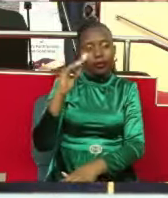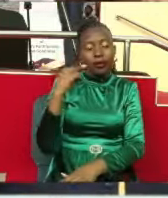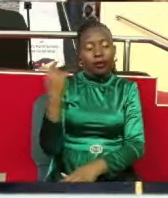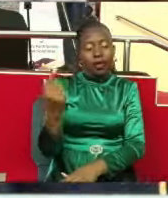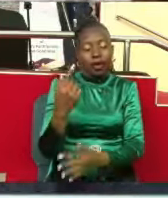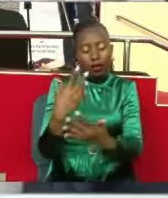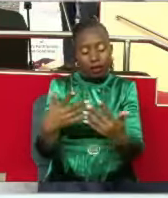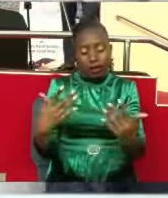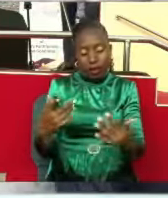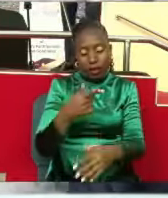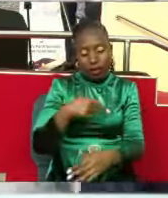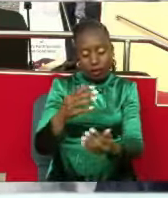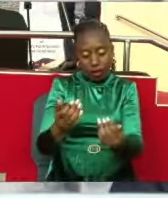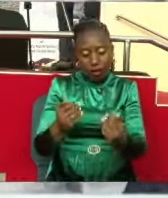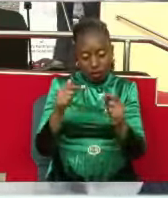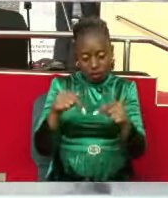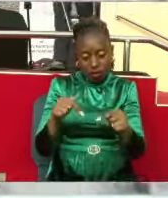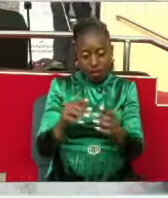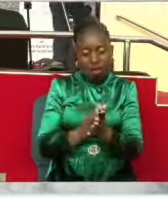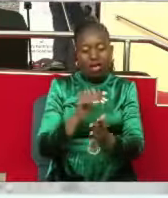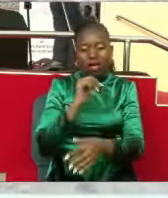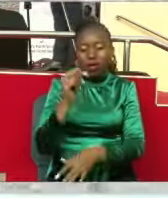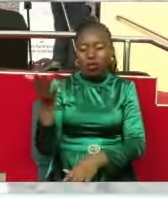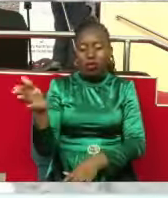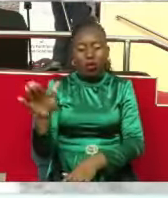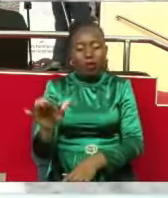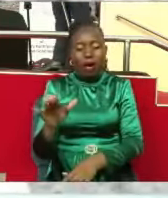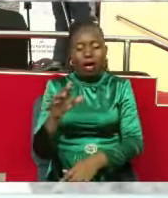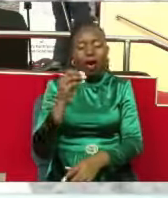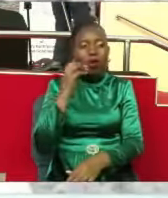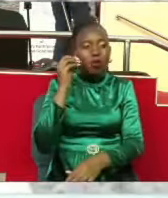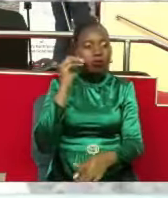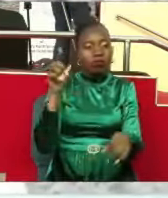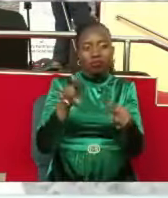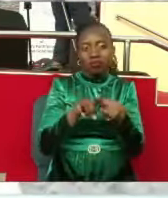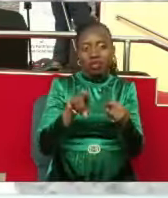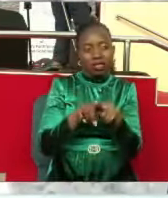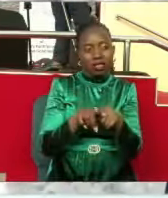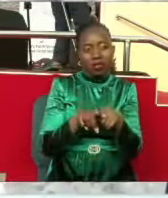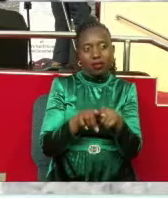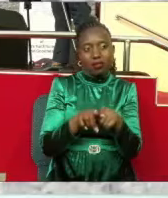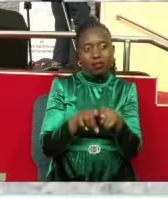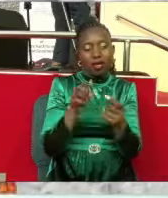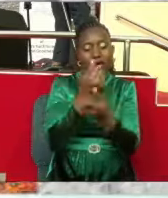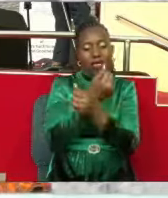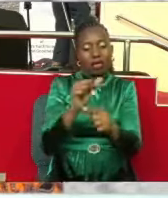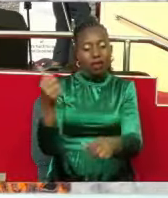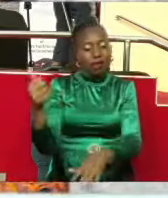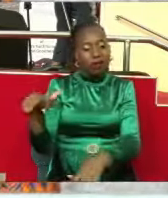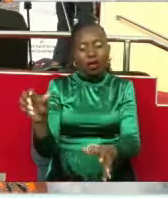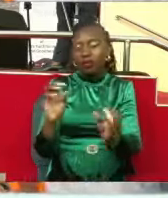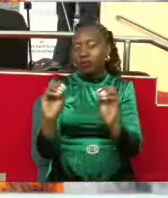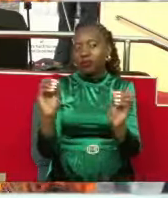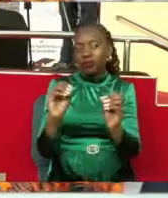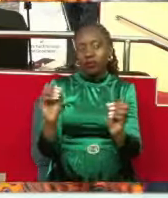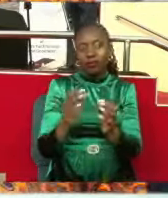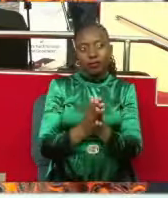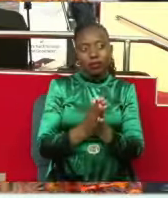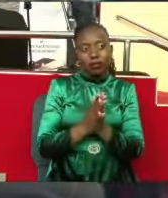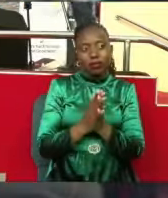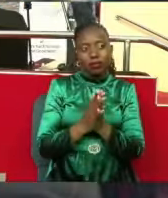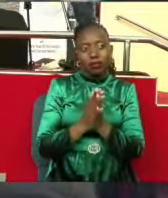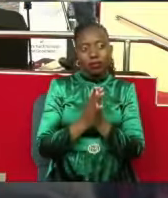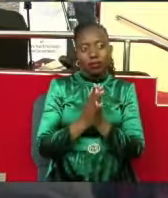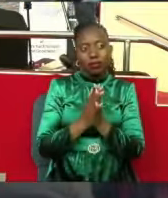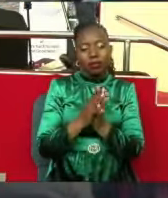not go home unsaved. Usiende nyusipu pasipo kuokolewa. The altar is open today. Madhabahu yako wazi. Just run to the altar. Kuja